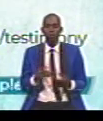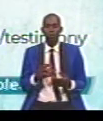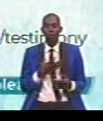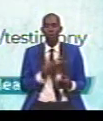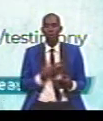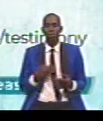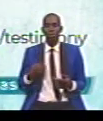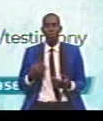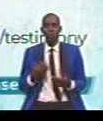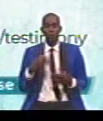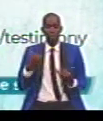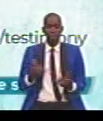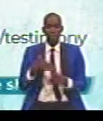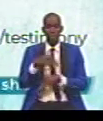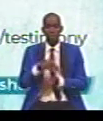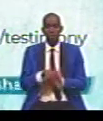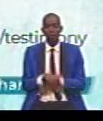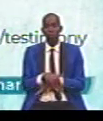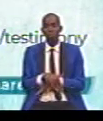evening.